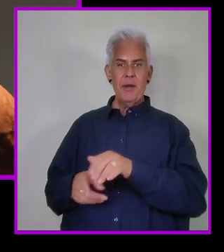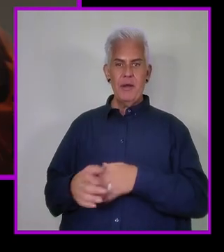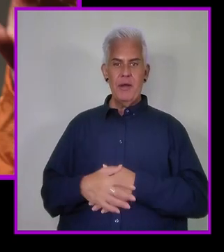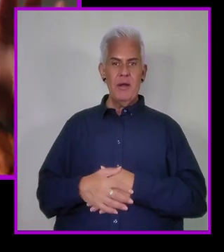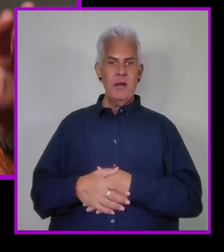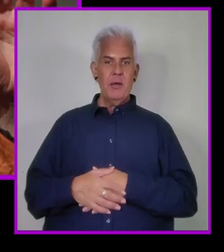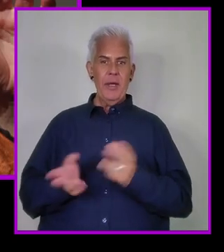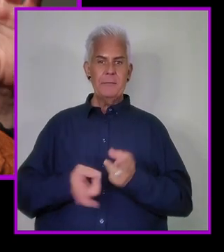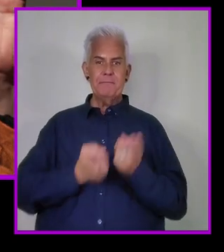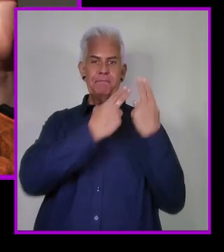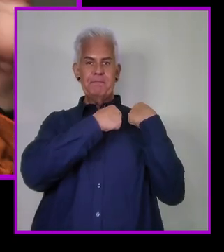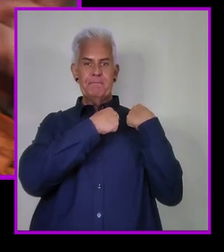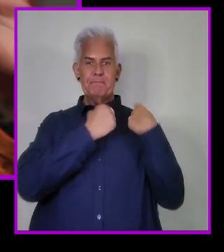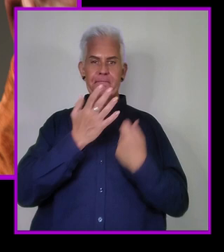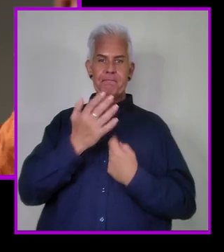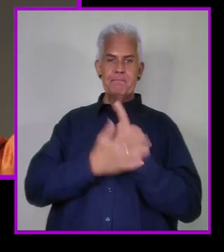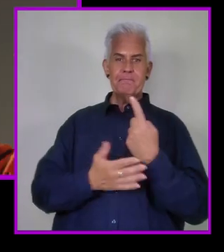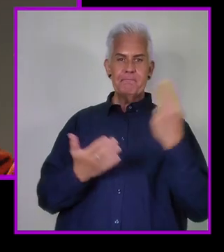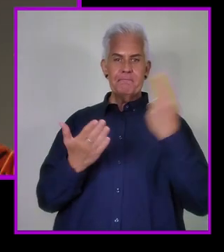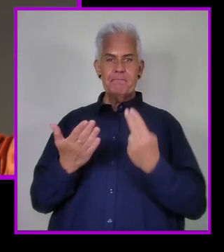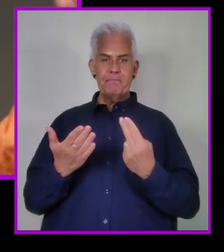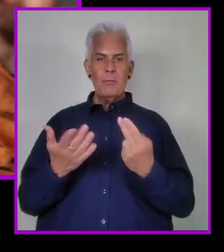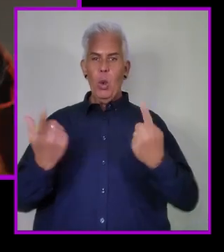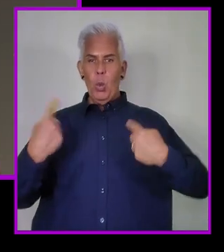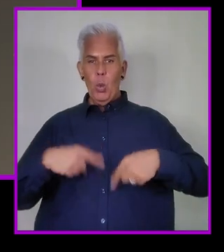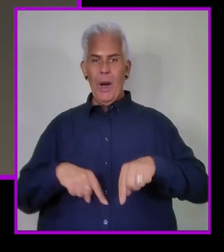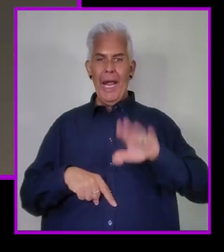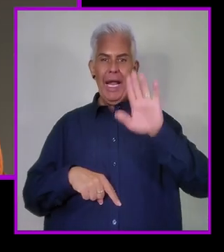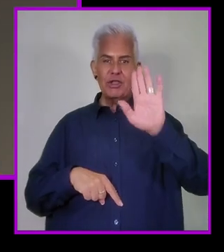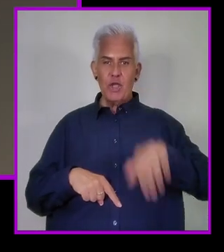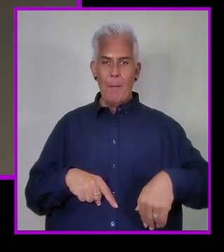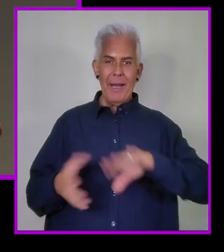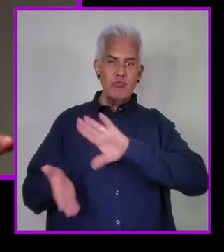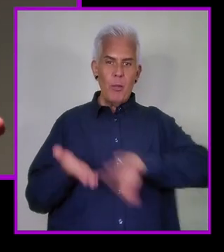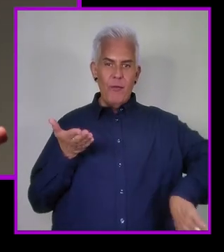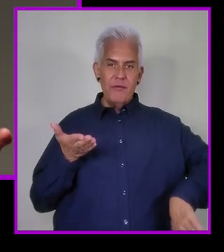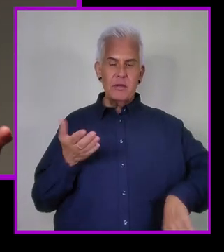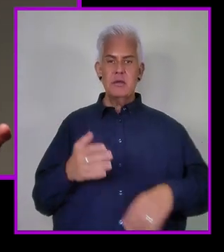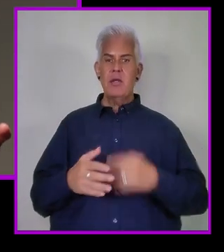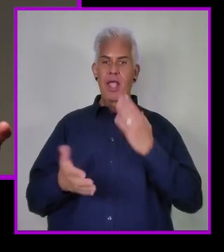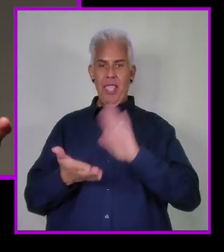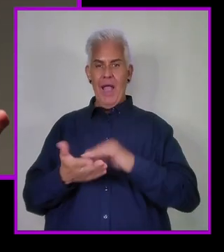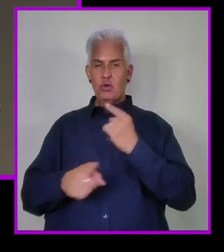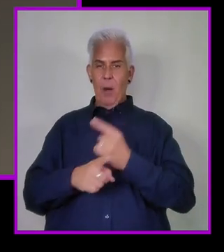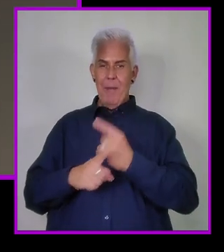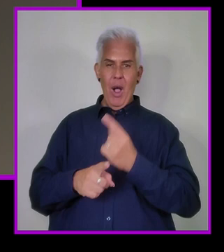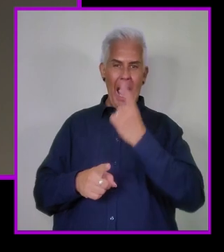know, we picked up the mantle with what was happening in the arts with We Shall Not Be Removed. Yeah. And we talked about ableism within this industry.